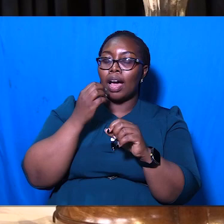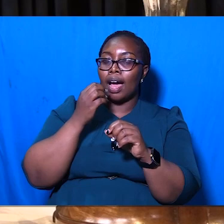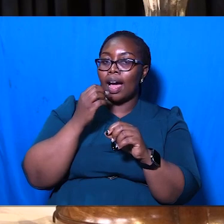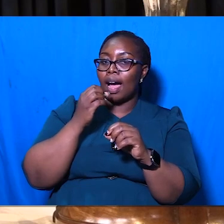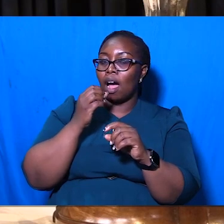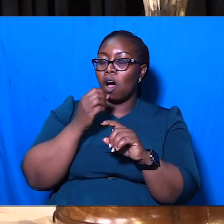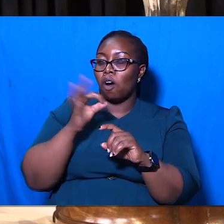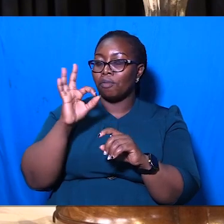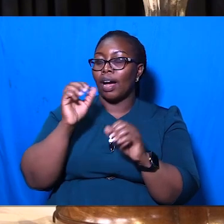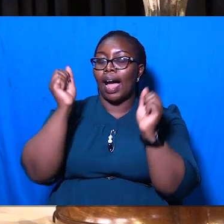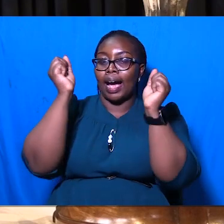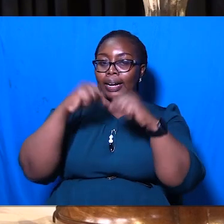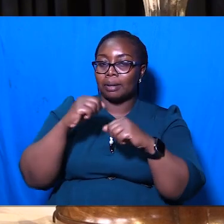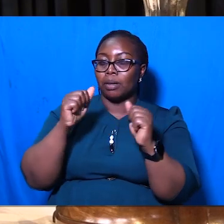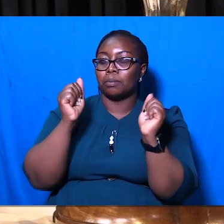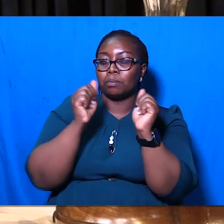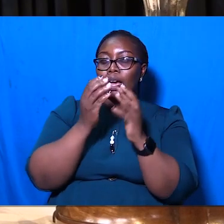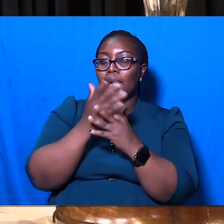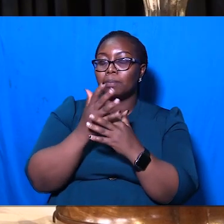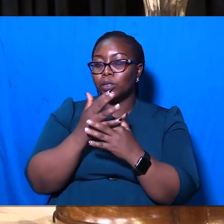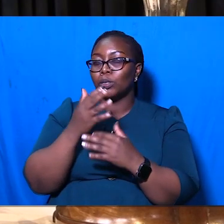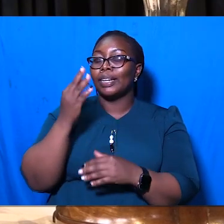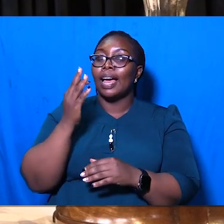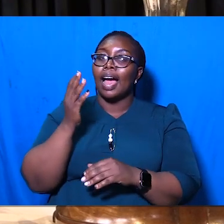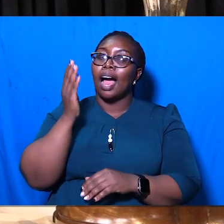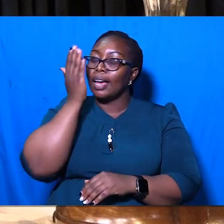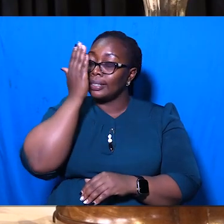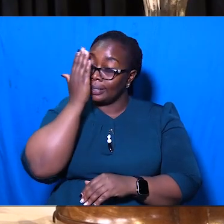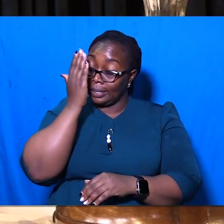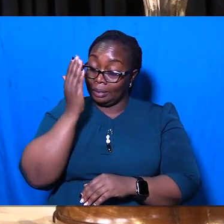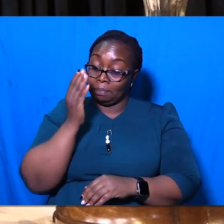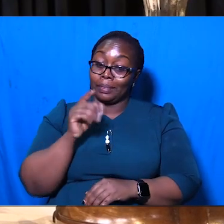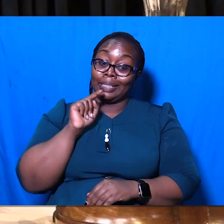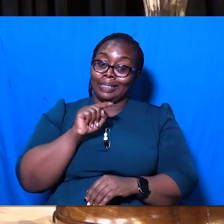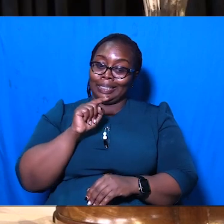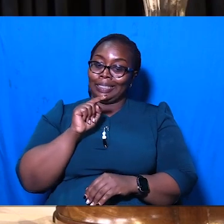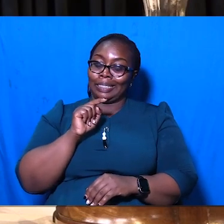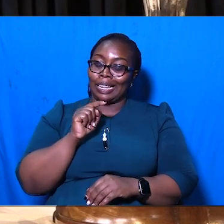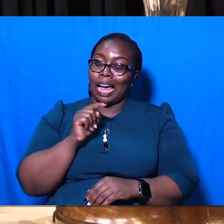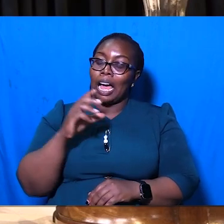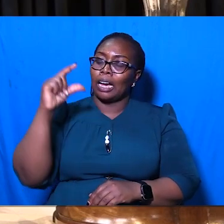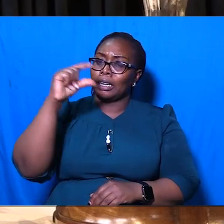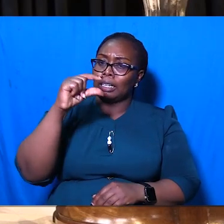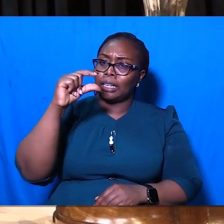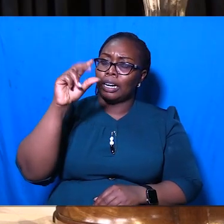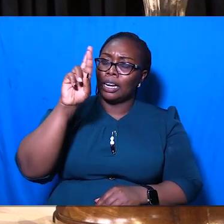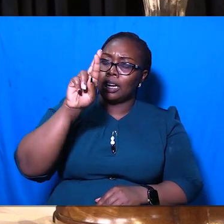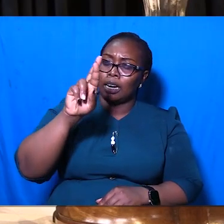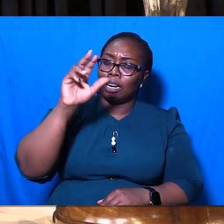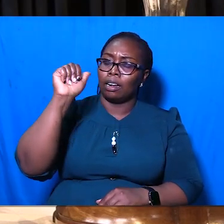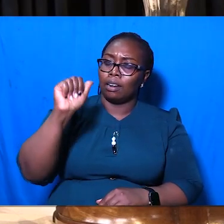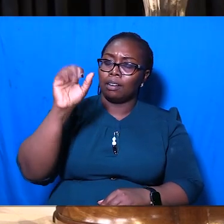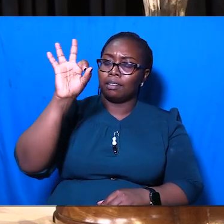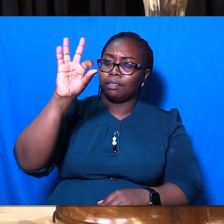He tells them plainly that these Gentiles, they have been grafted. They have become partakers of these